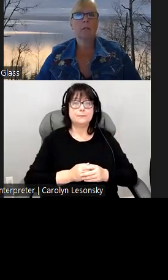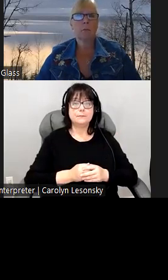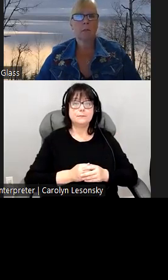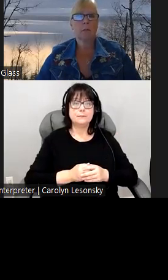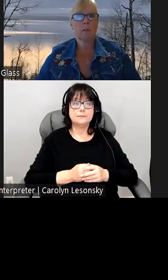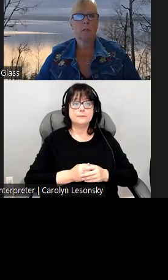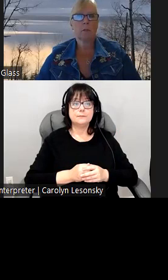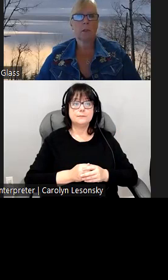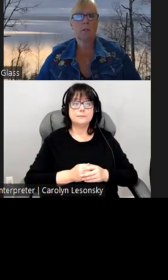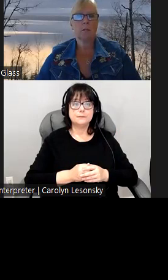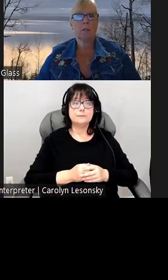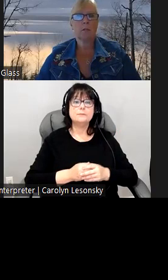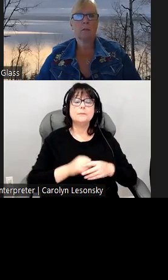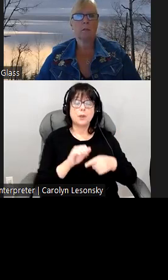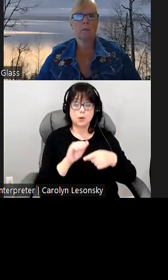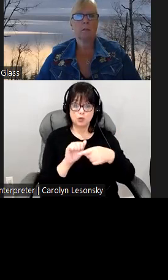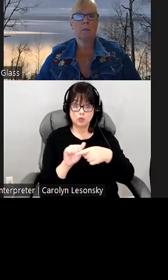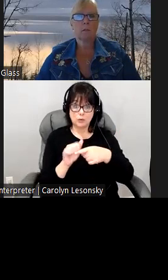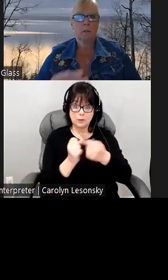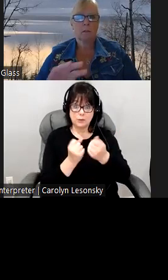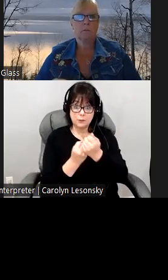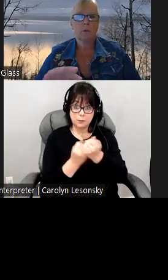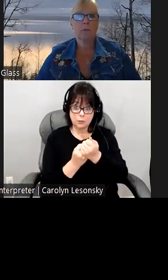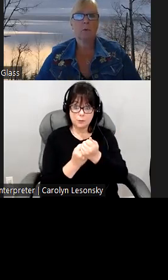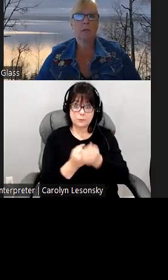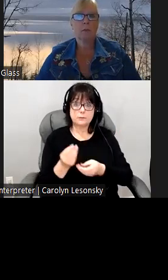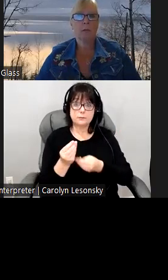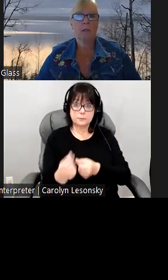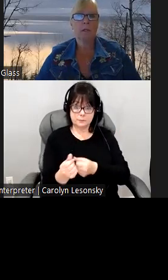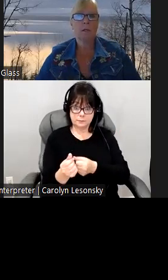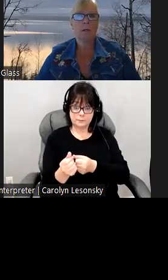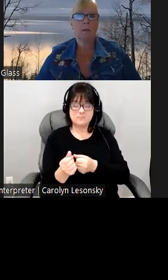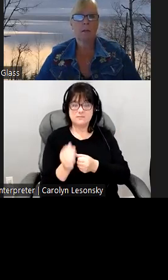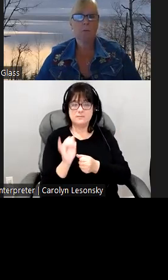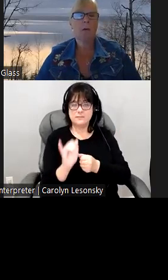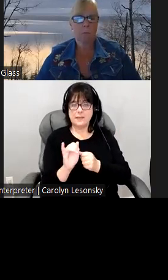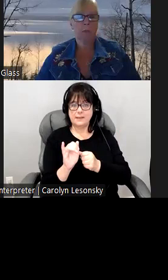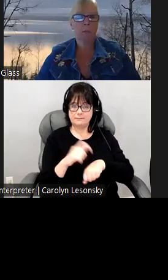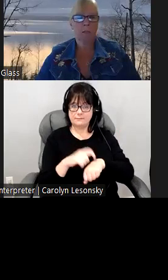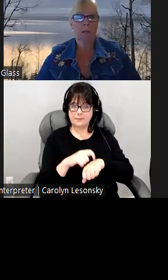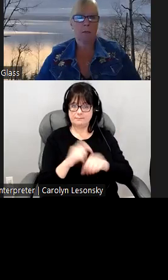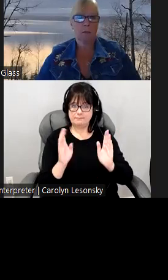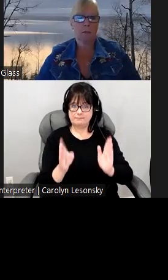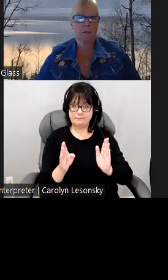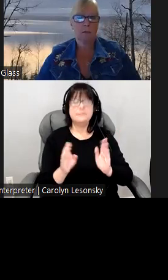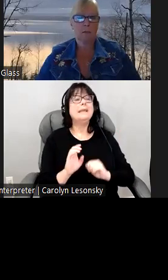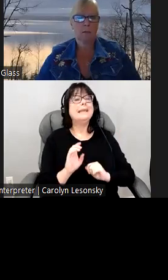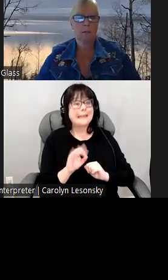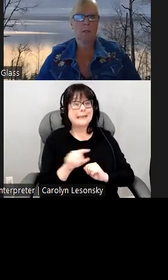training support expenditures for the reporting period if you have put them into